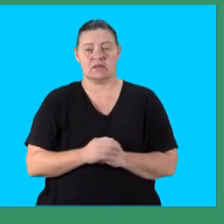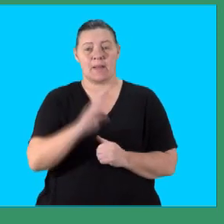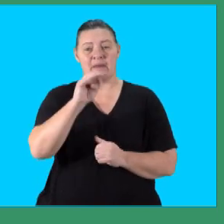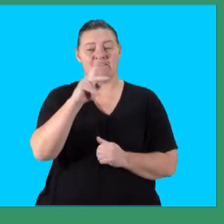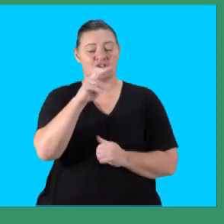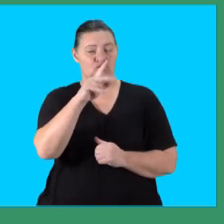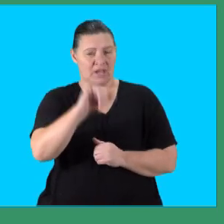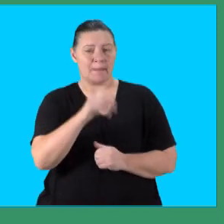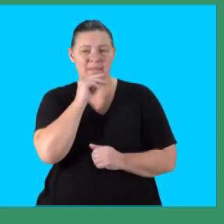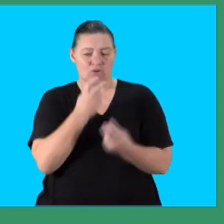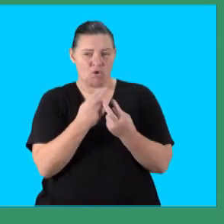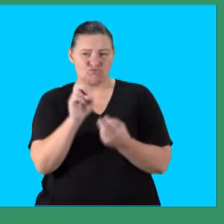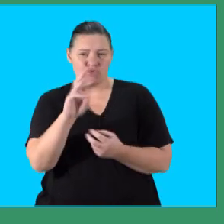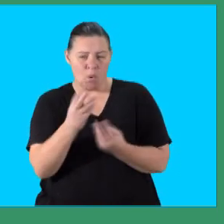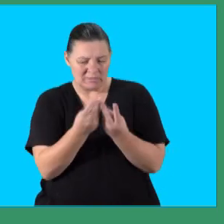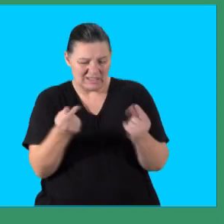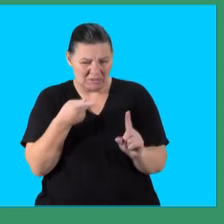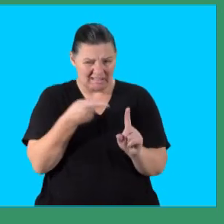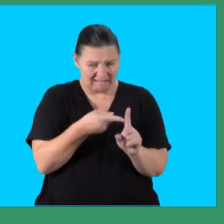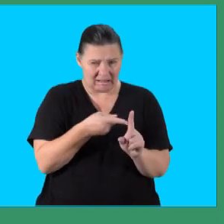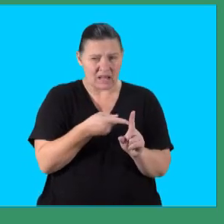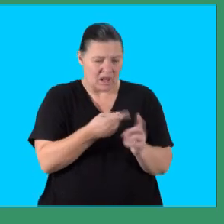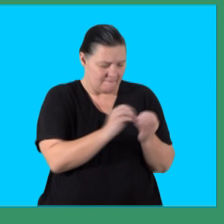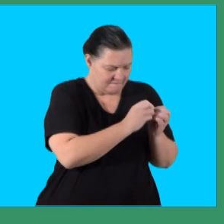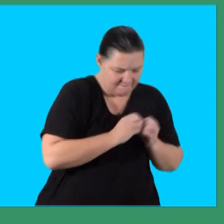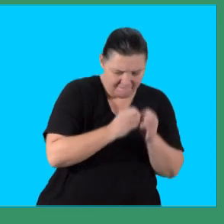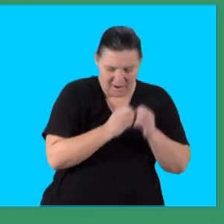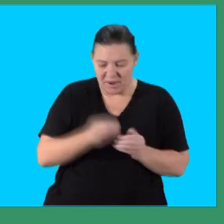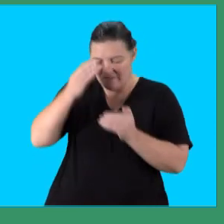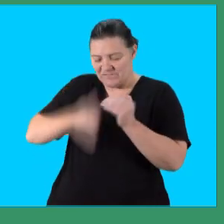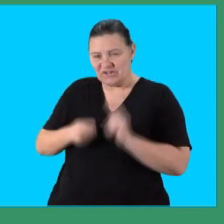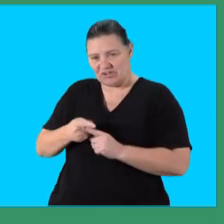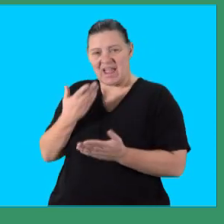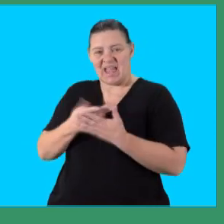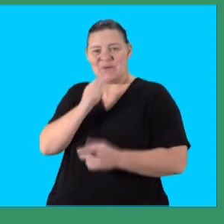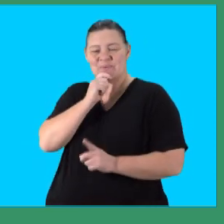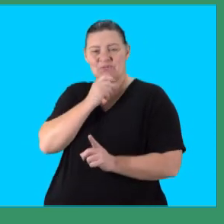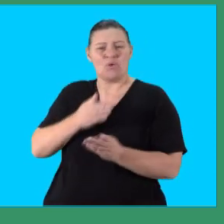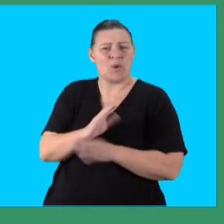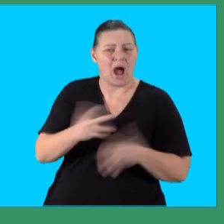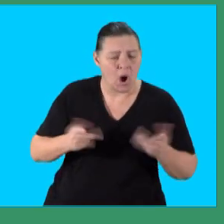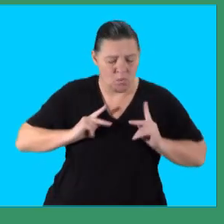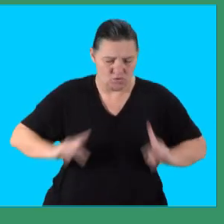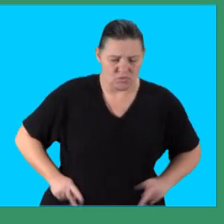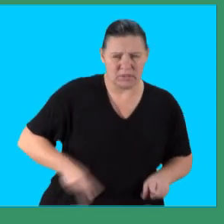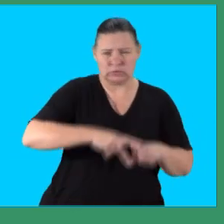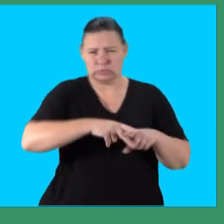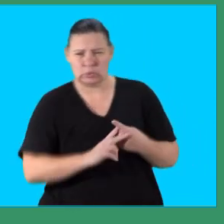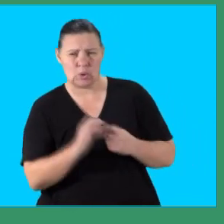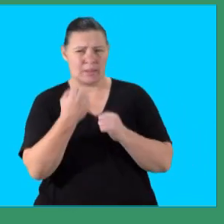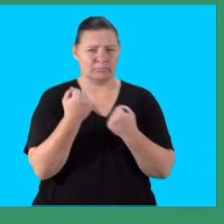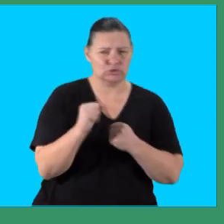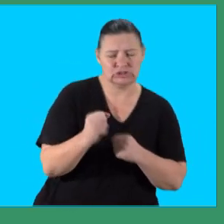the processing of raw materials or parts into finished goods through the use of tools, human labor,